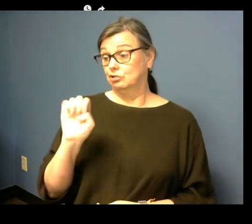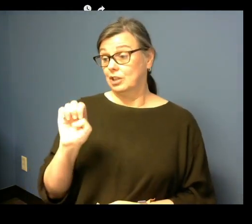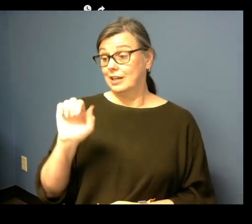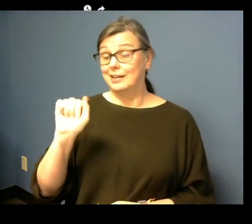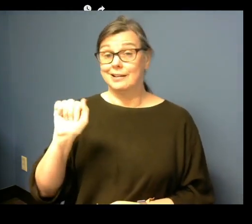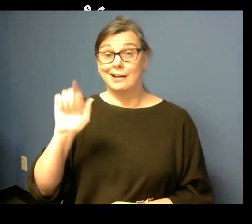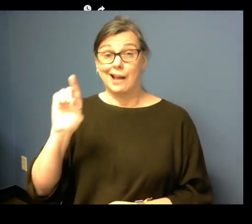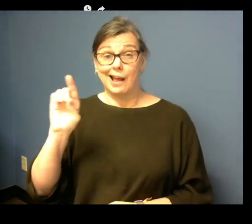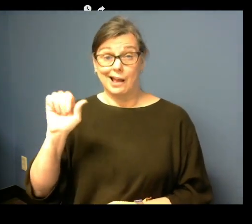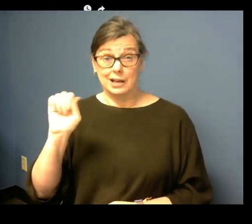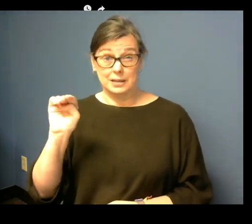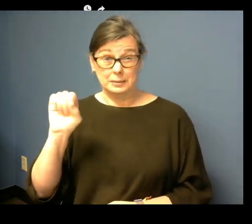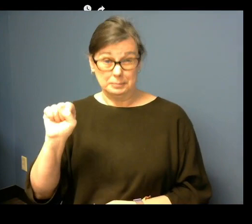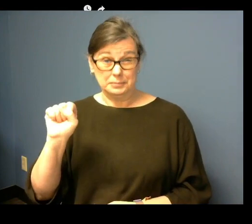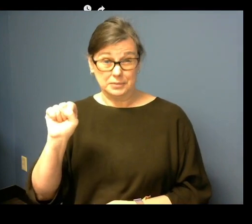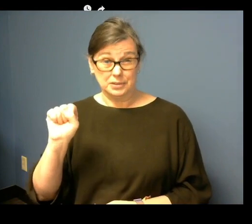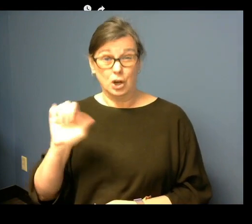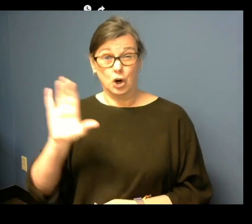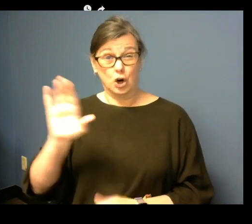I'm hesitant to